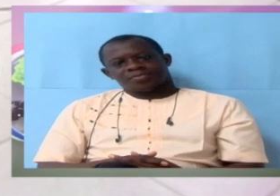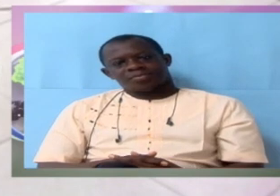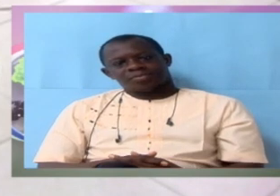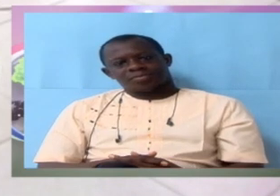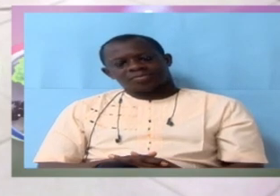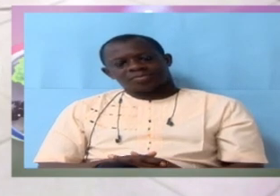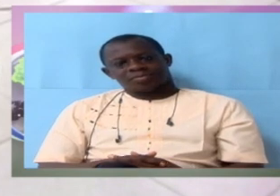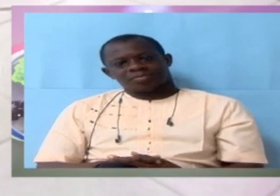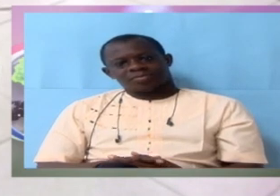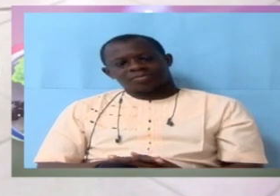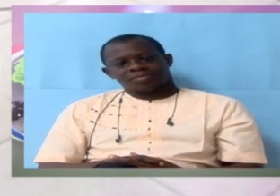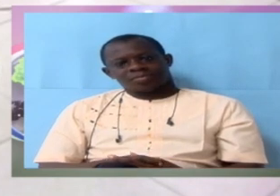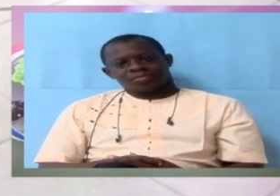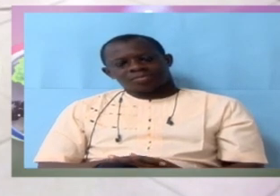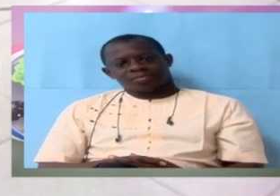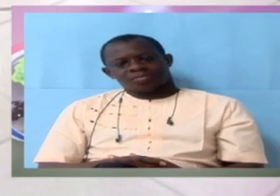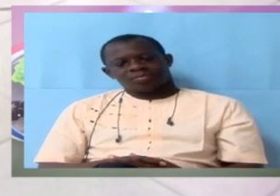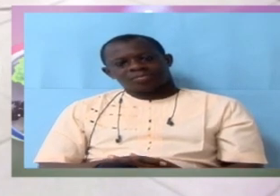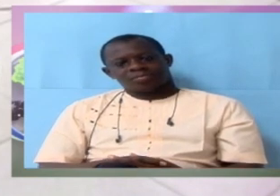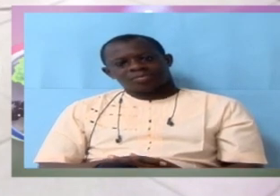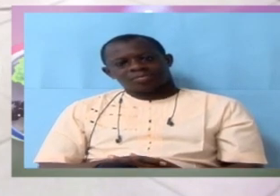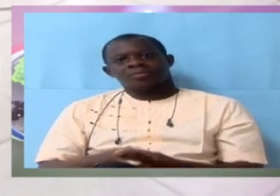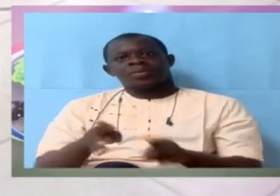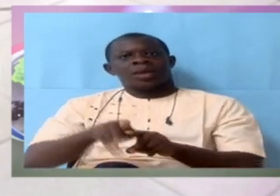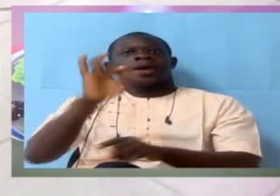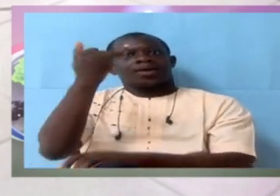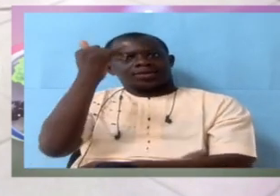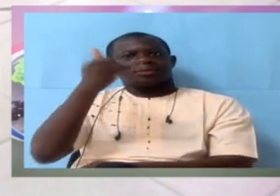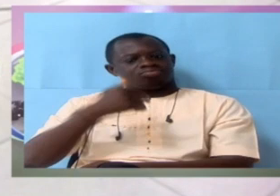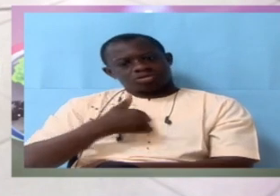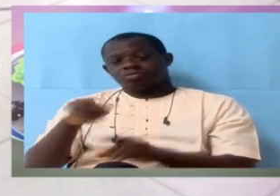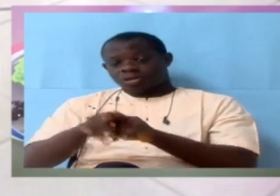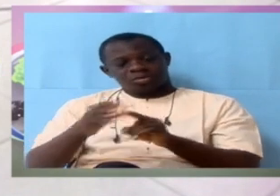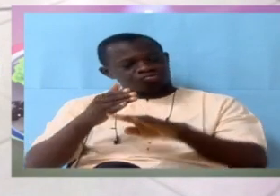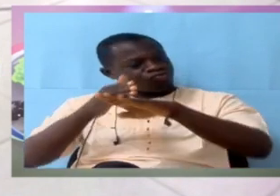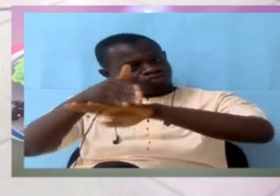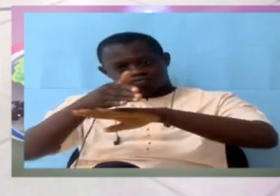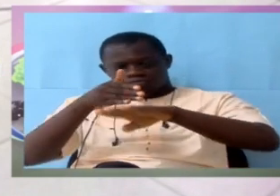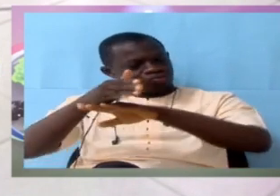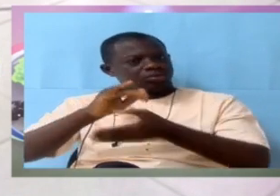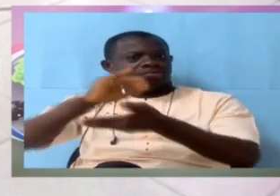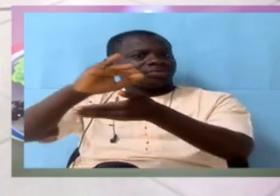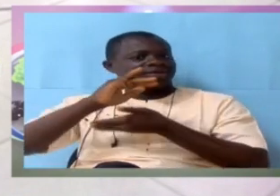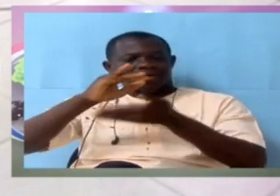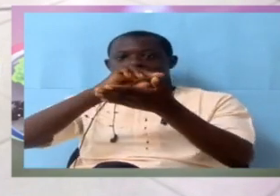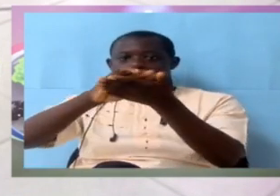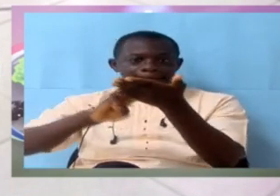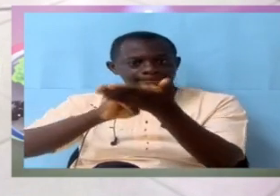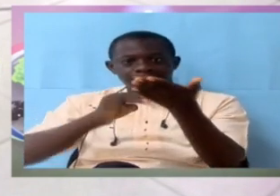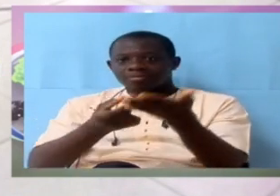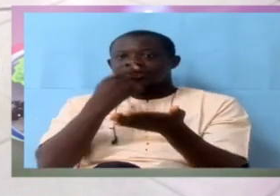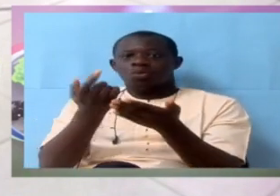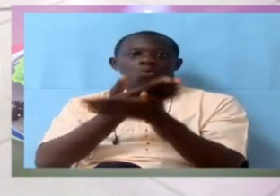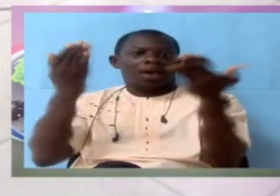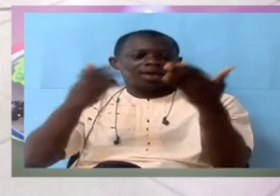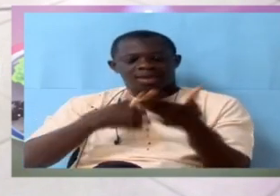man fero soto purka je soto no time. Yes, I kept on taking the conventional medicine because I had no means